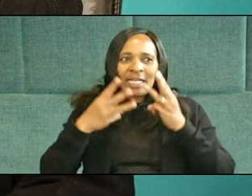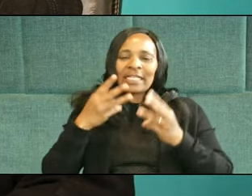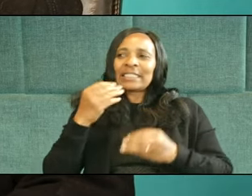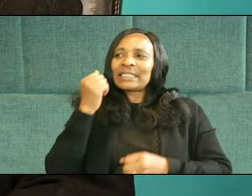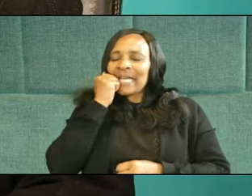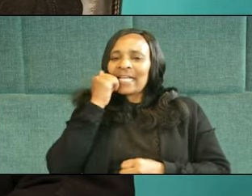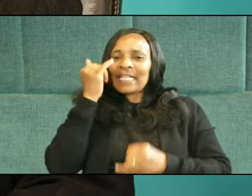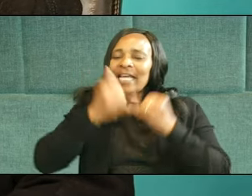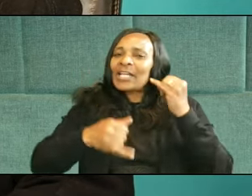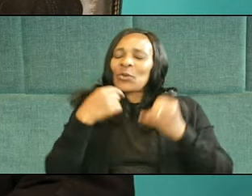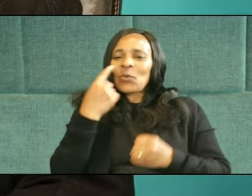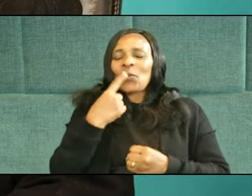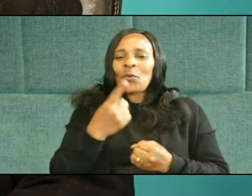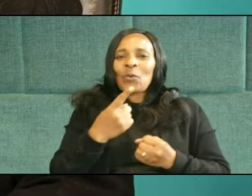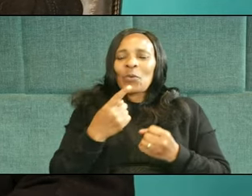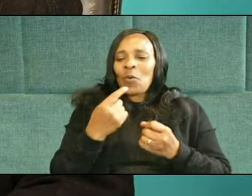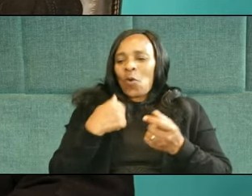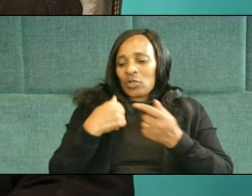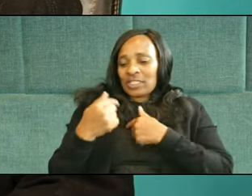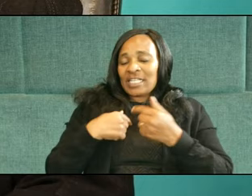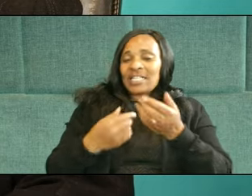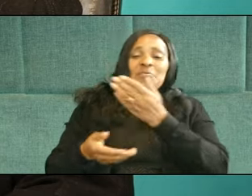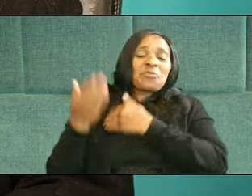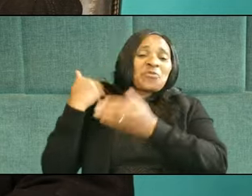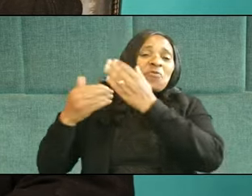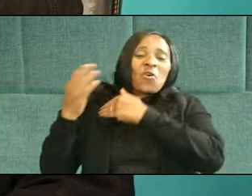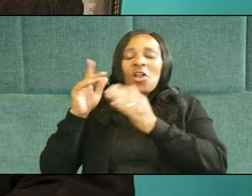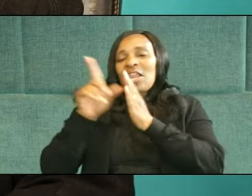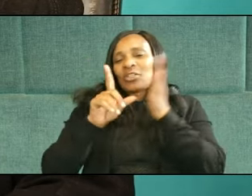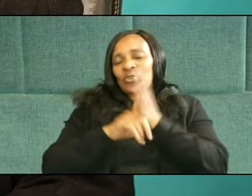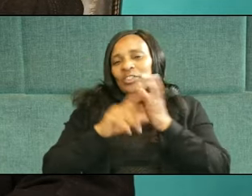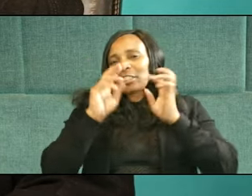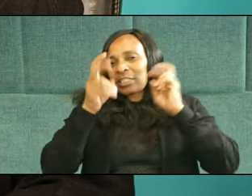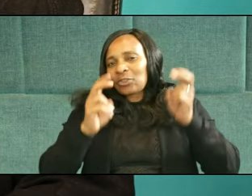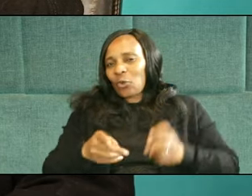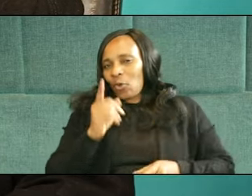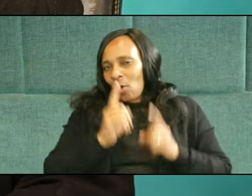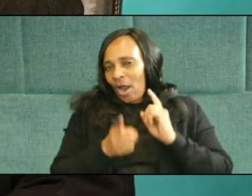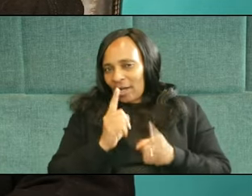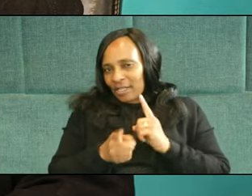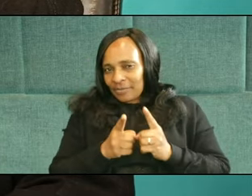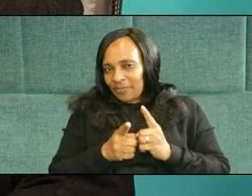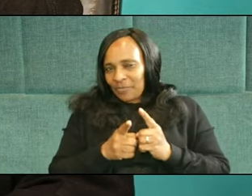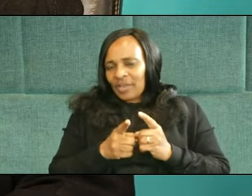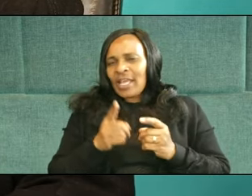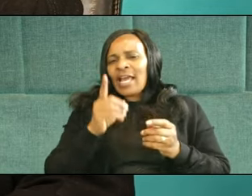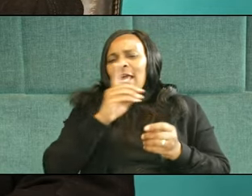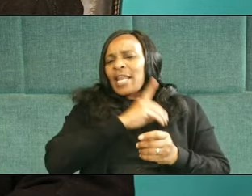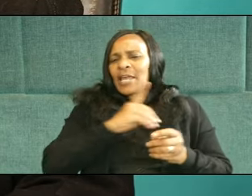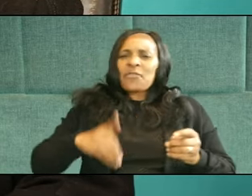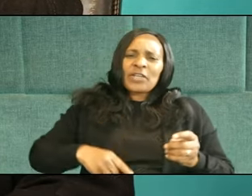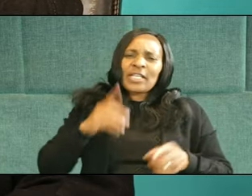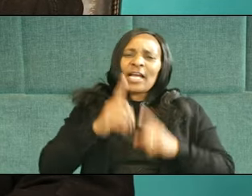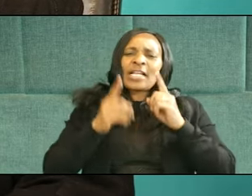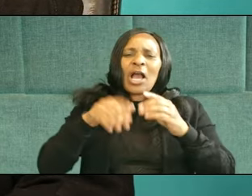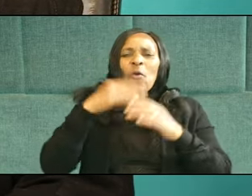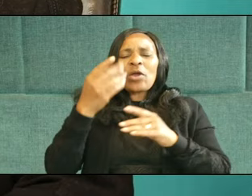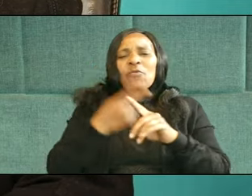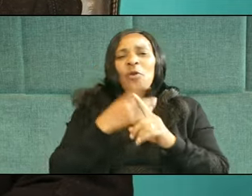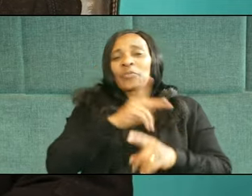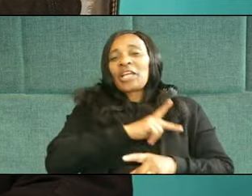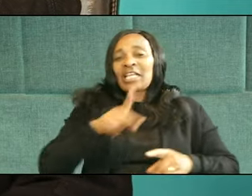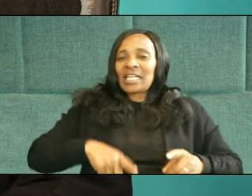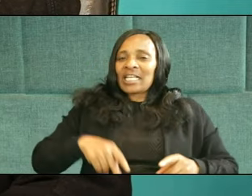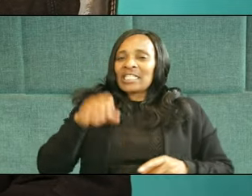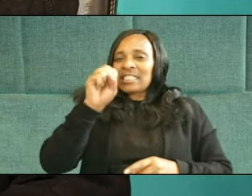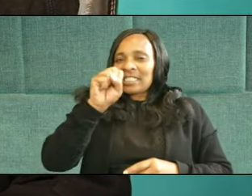it is, considering our previous lesson was titled Running, and it was about David running away from King Saul. Now,